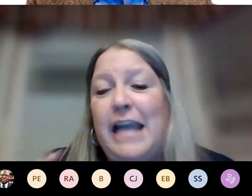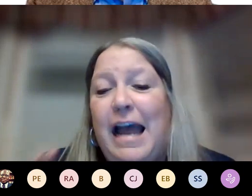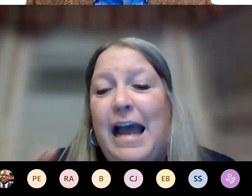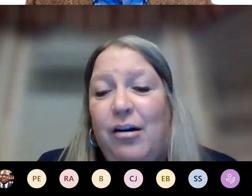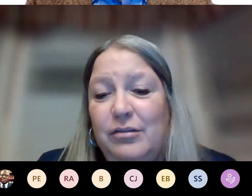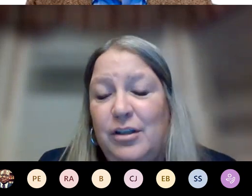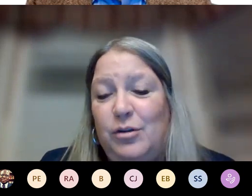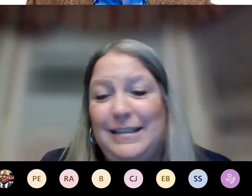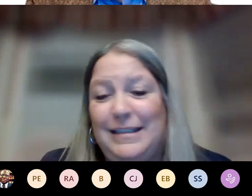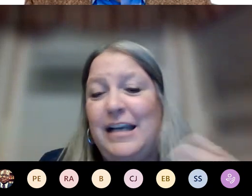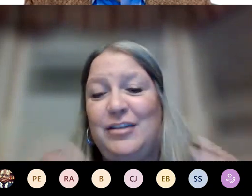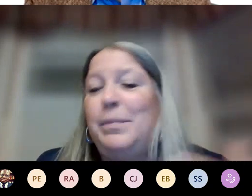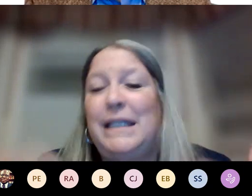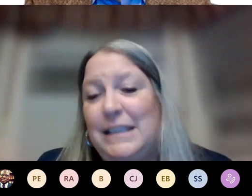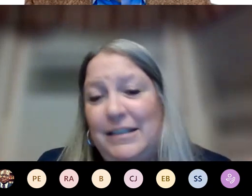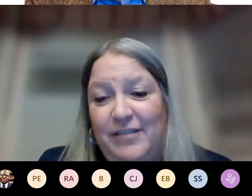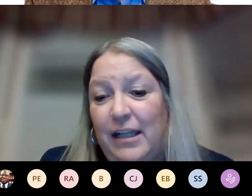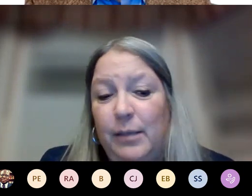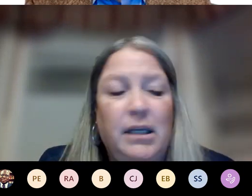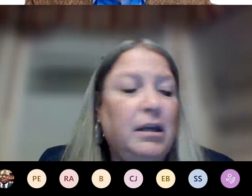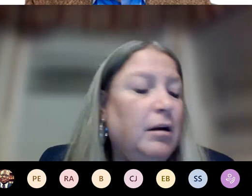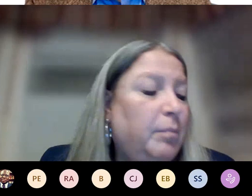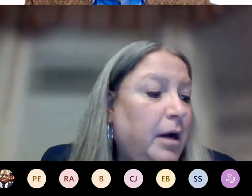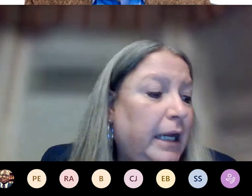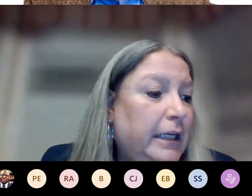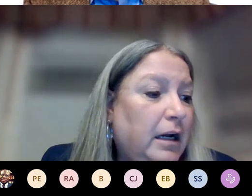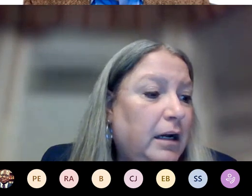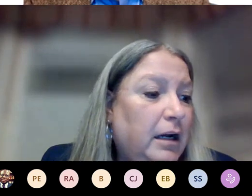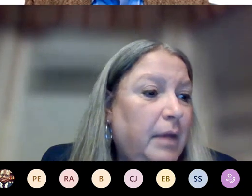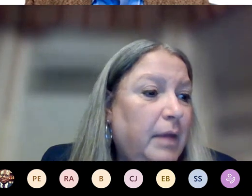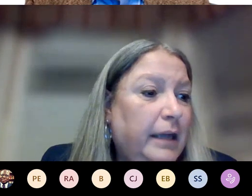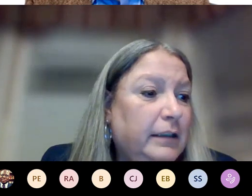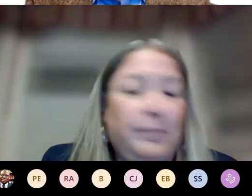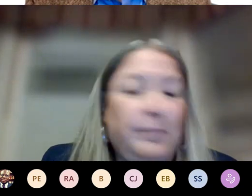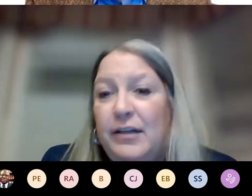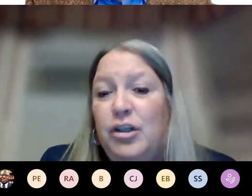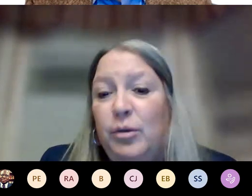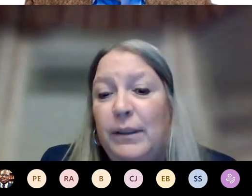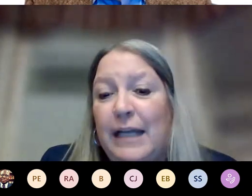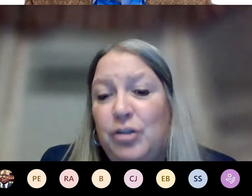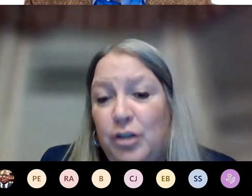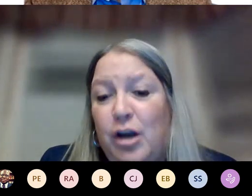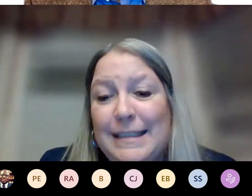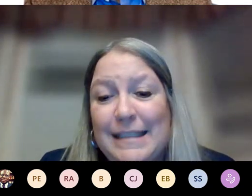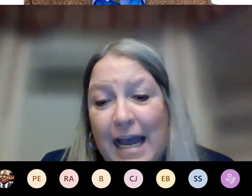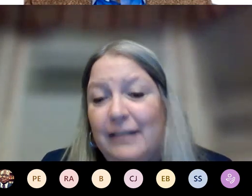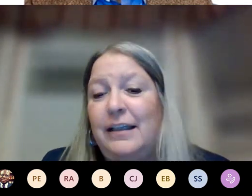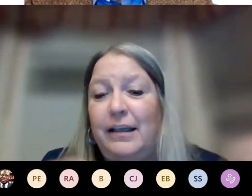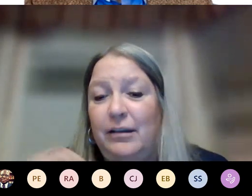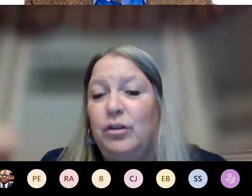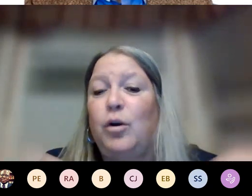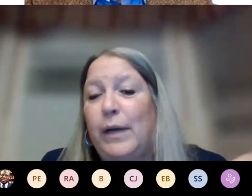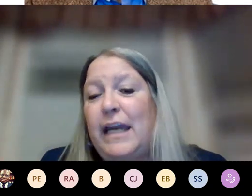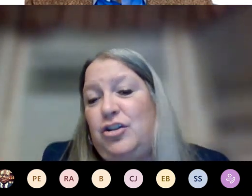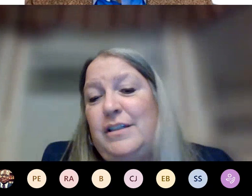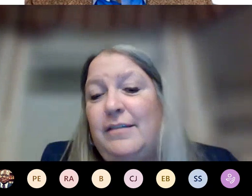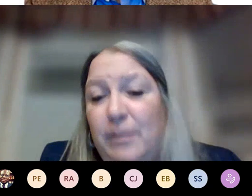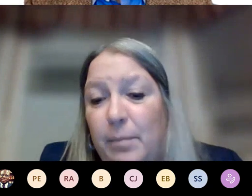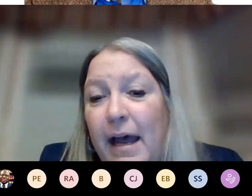version right now, so the designs are being developed. But I can get back to you and let you know exactly